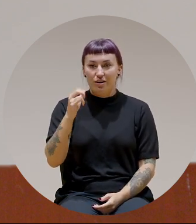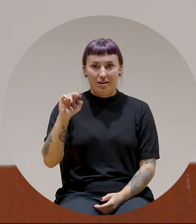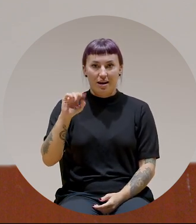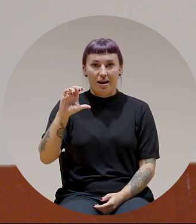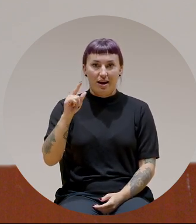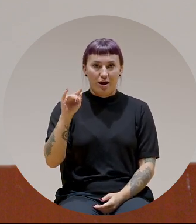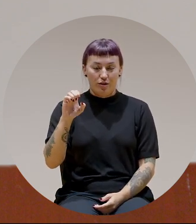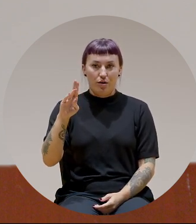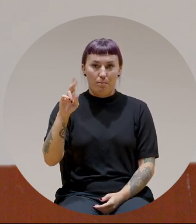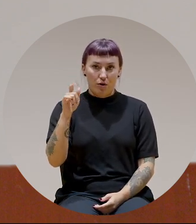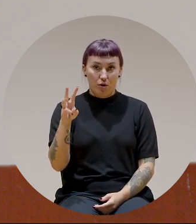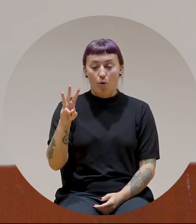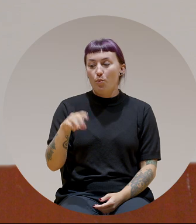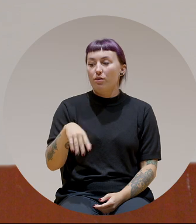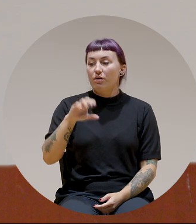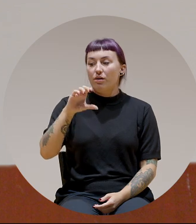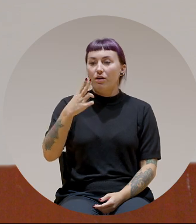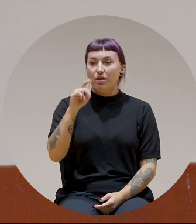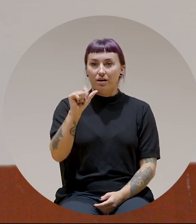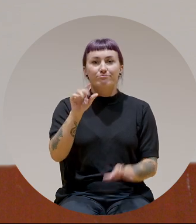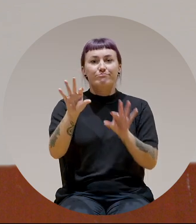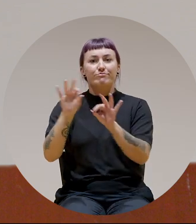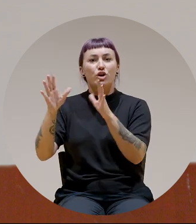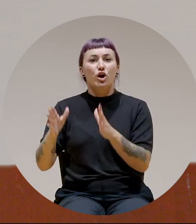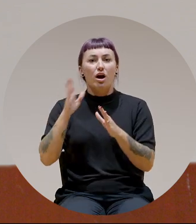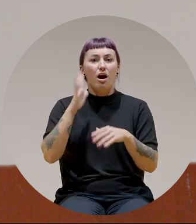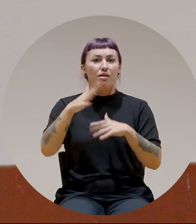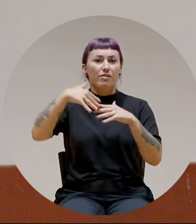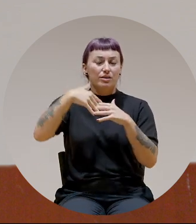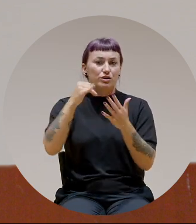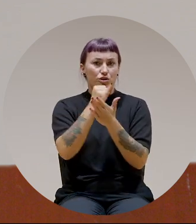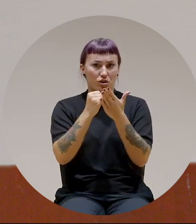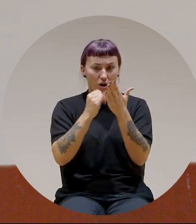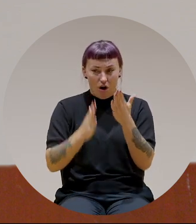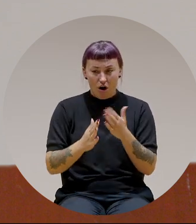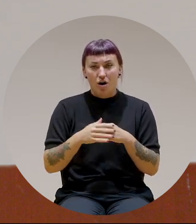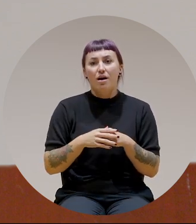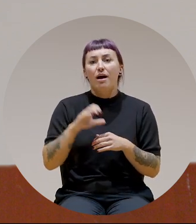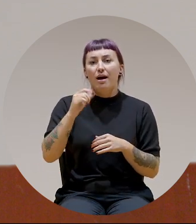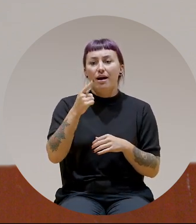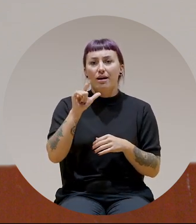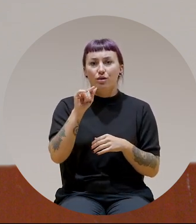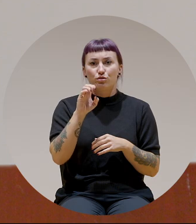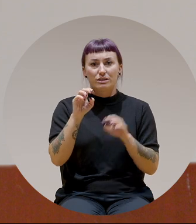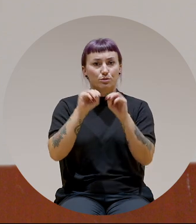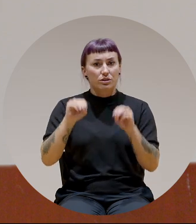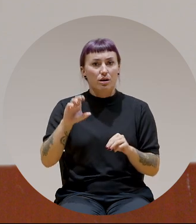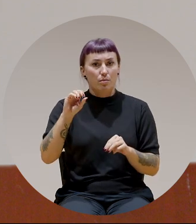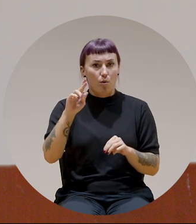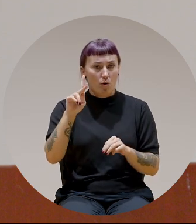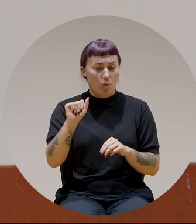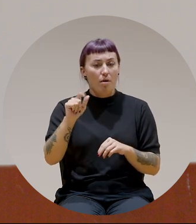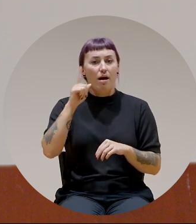Berlo. Chelsea is the curator of Indigenous Art and Culture at the Gilcrease Museum in Oklahoma, and she